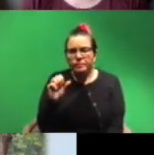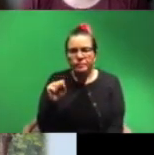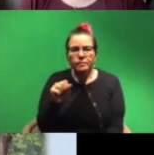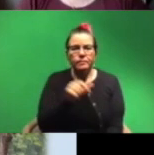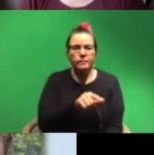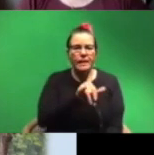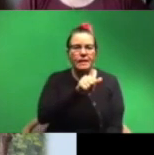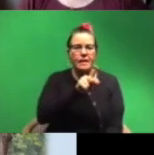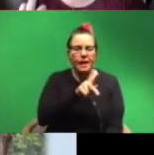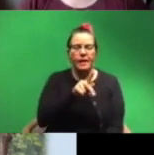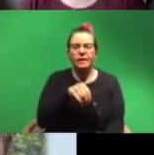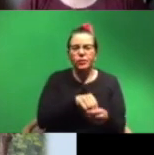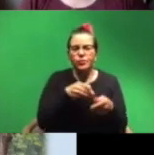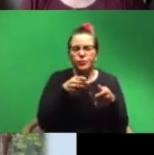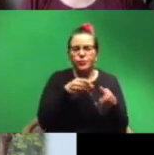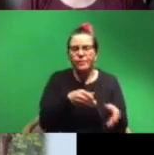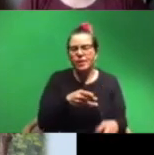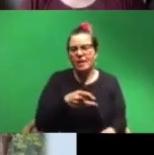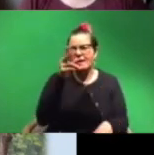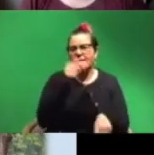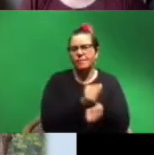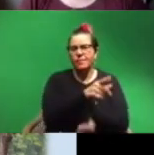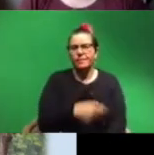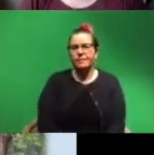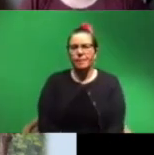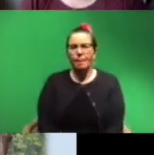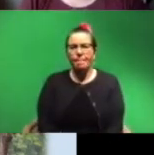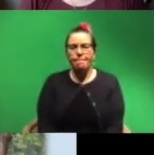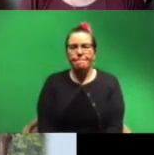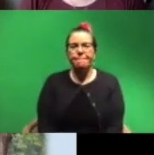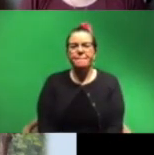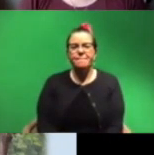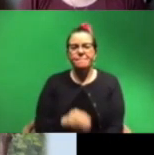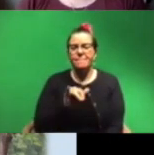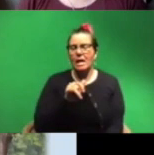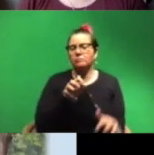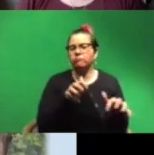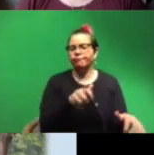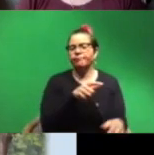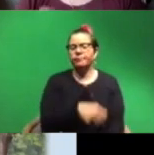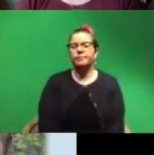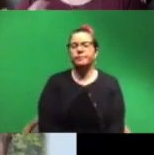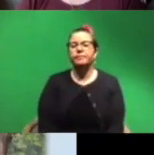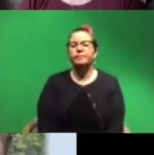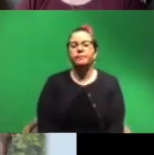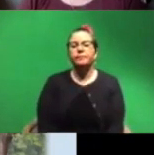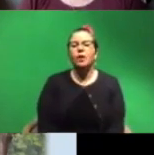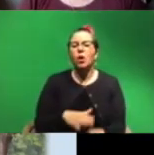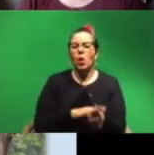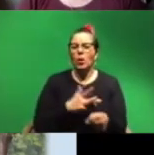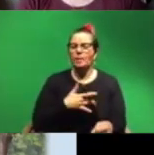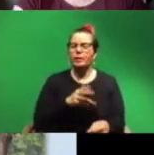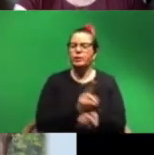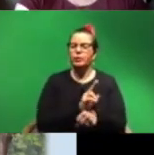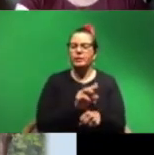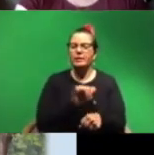was in one of the rivers that was up high in the mountains. Yaks are very common. Locals use yak milk and yak butter quite